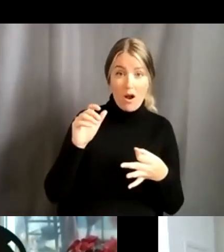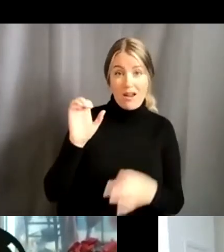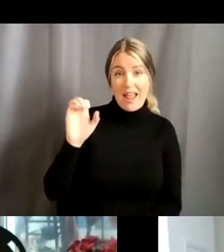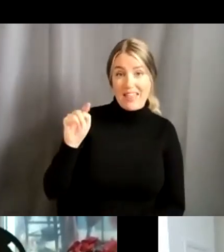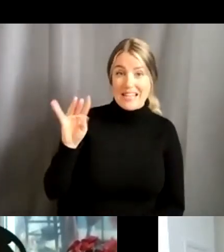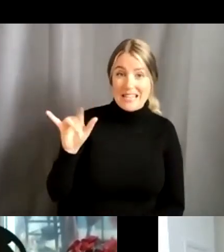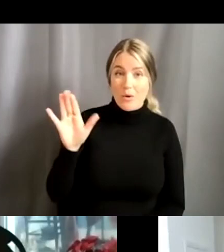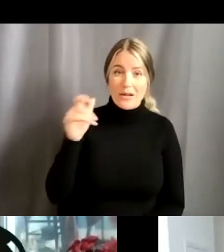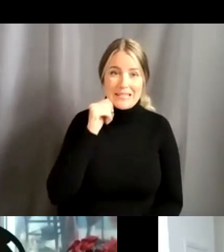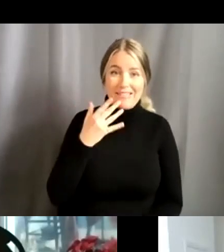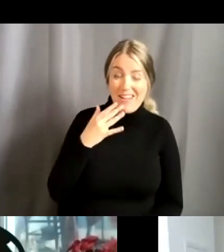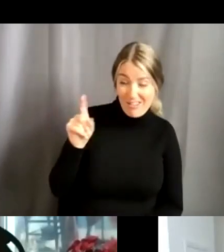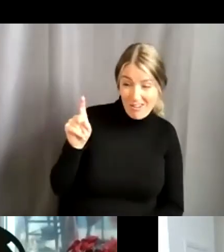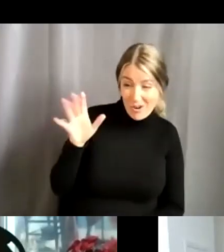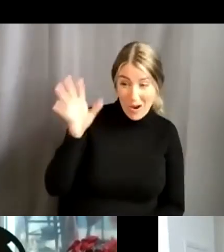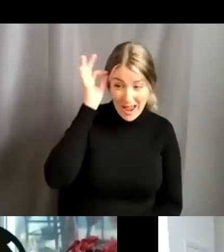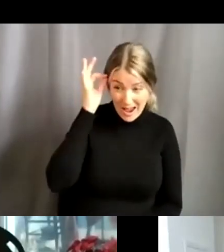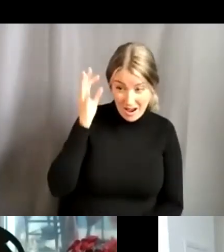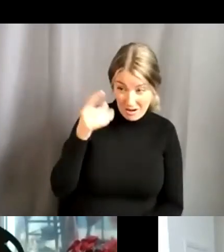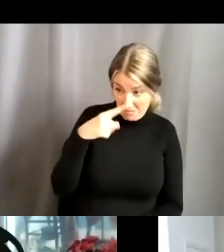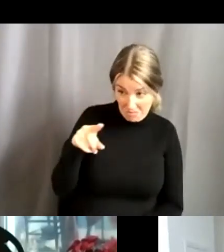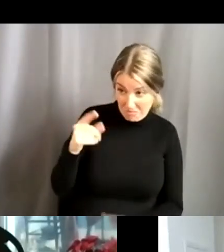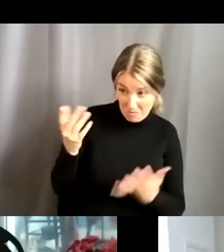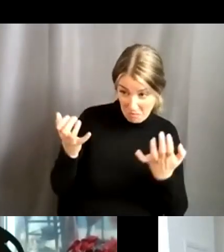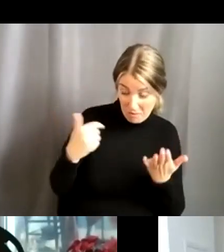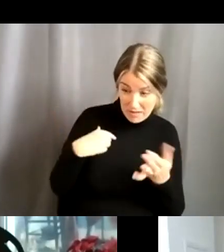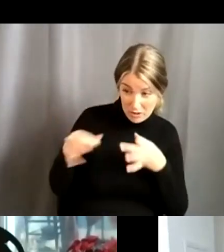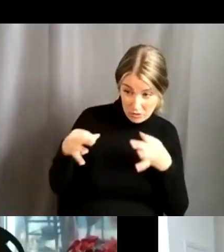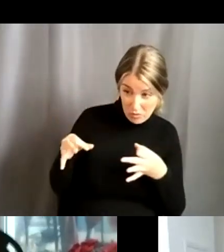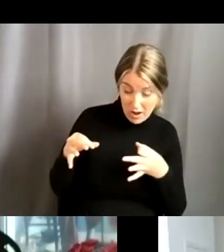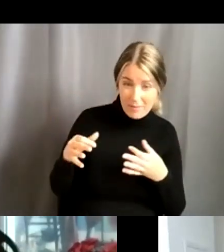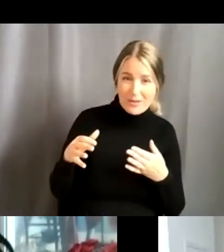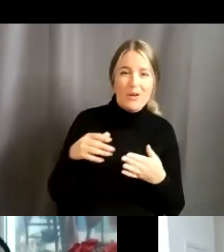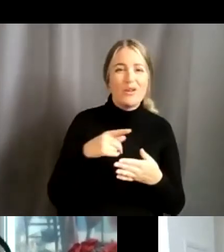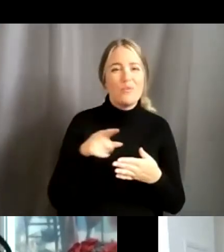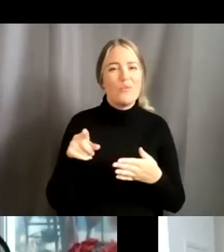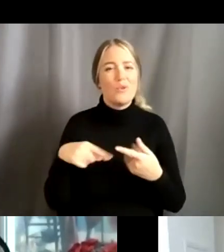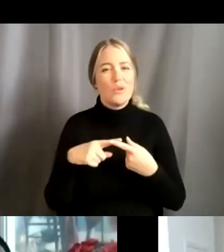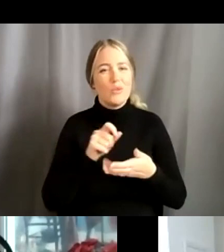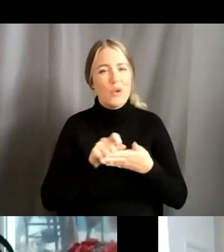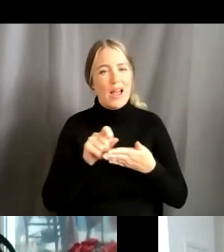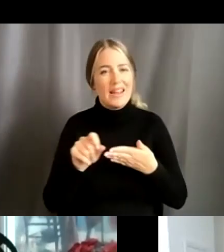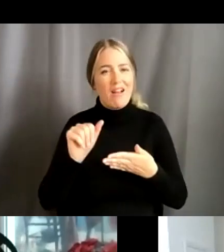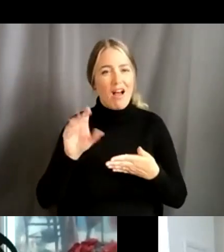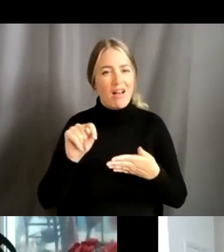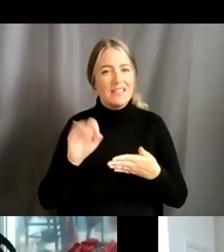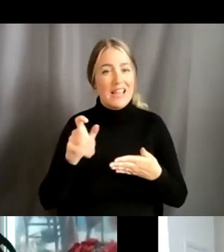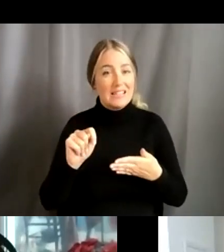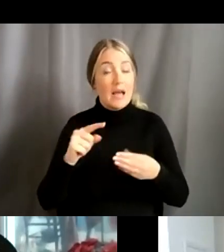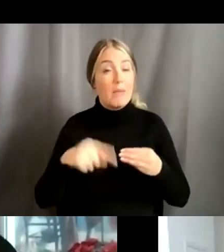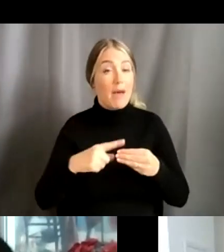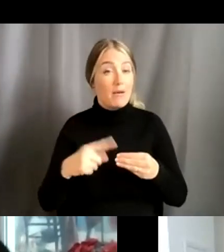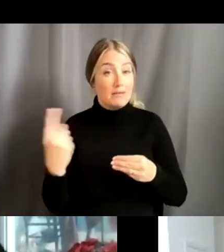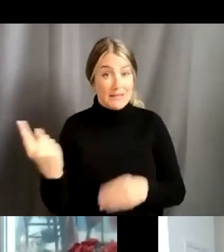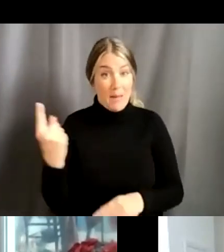skin color, your hair? So when you're writing alt text about somebody else, I think it's